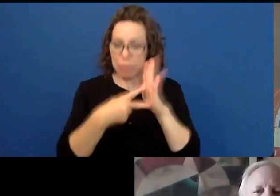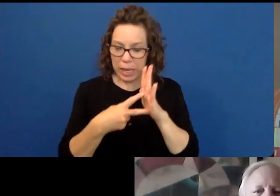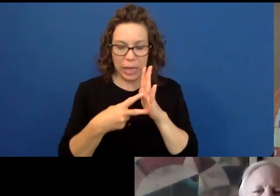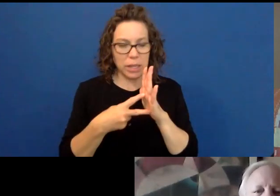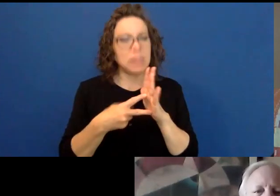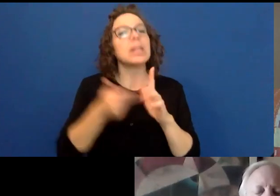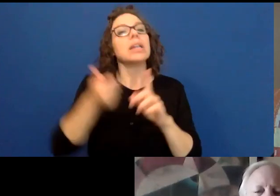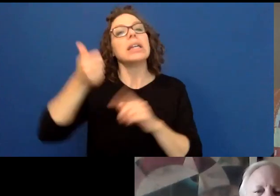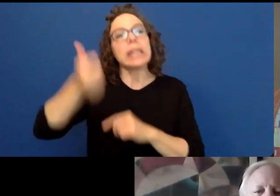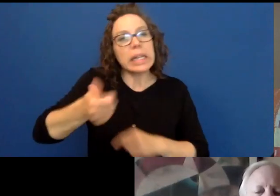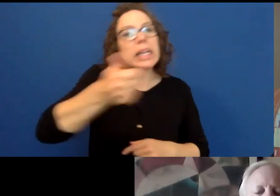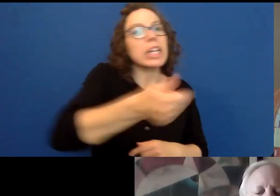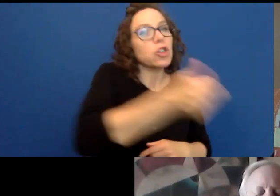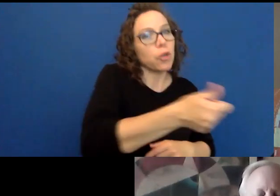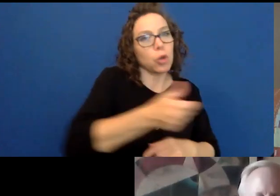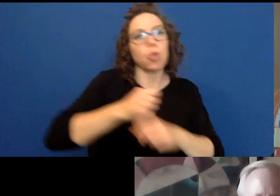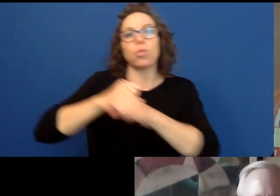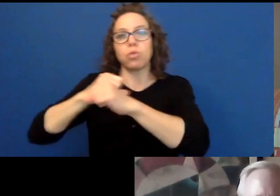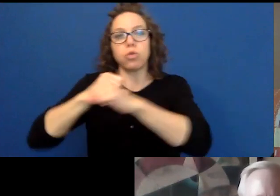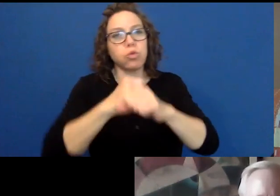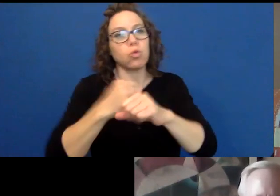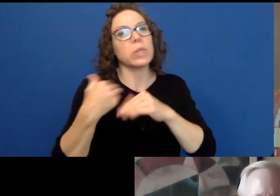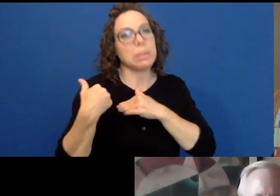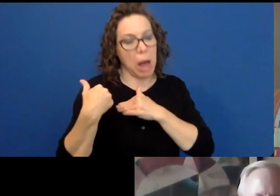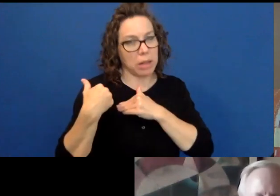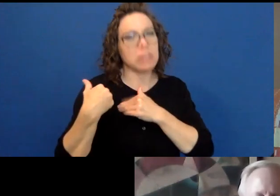with physical distancing and with protective